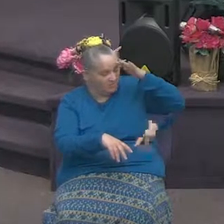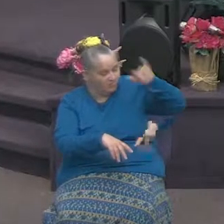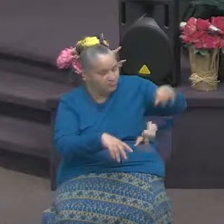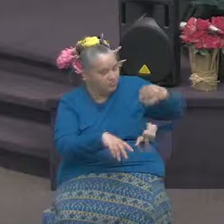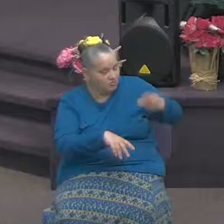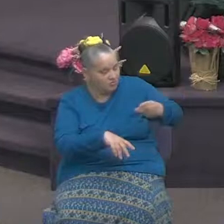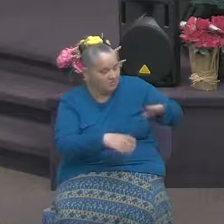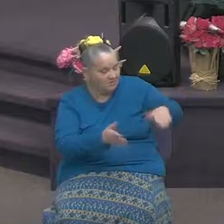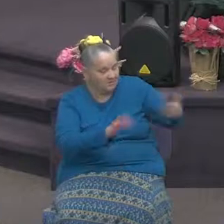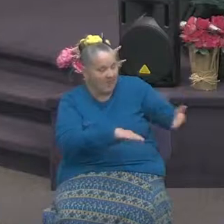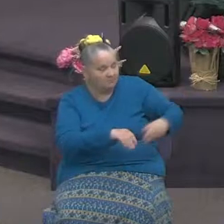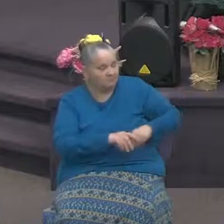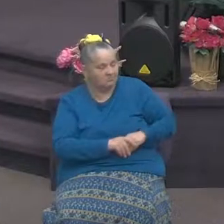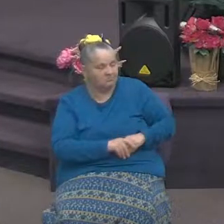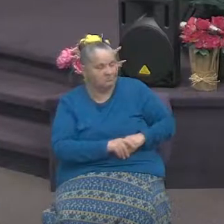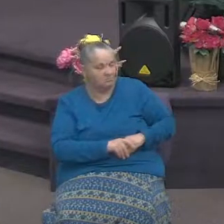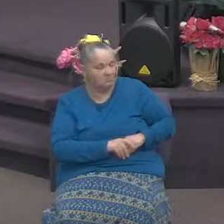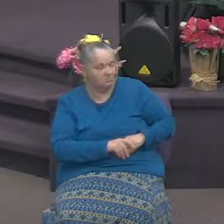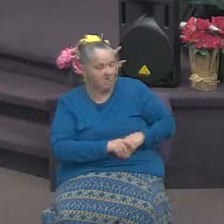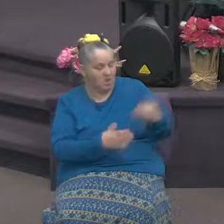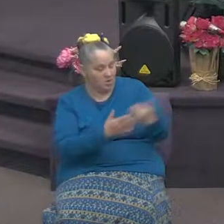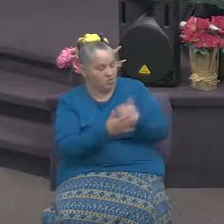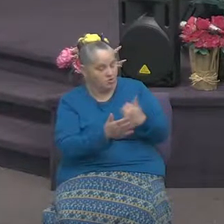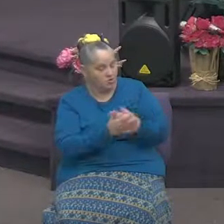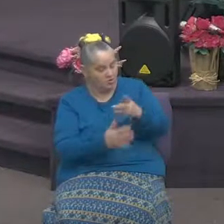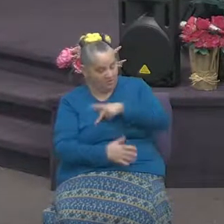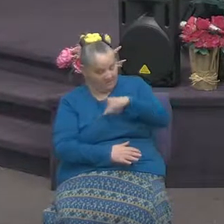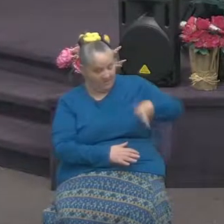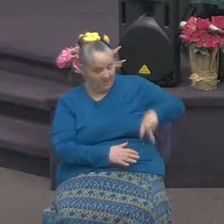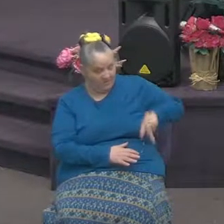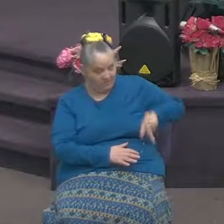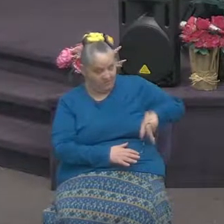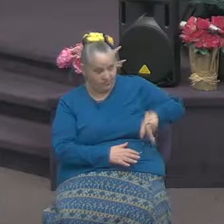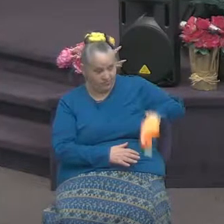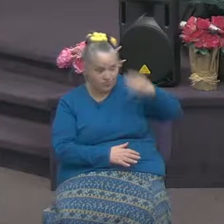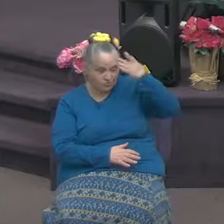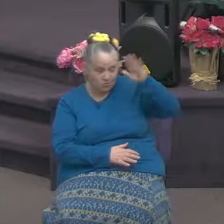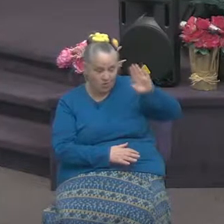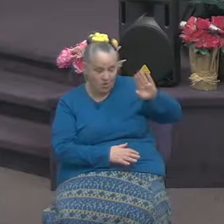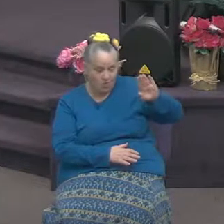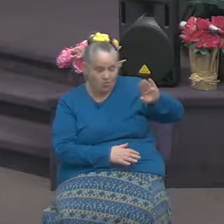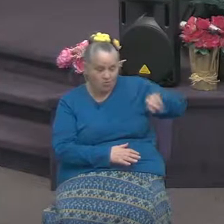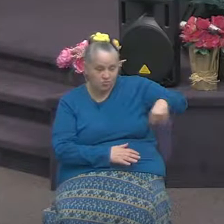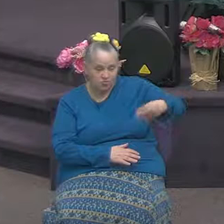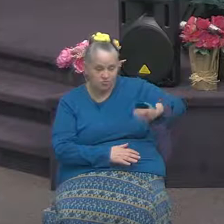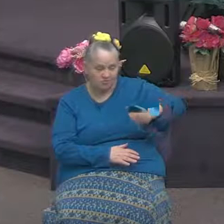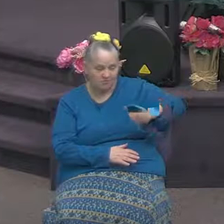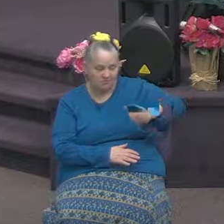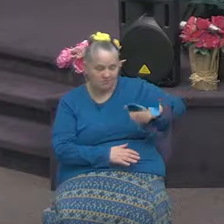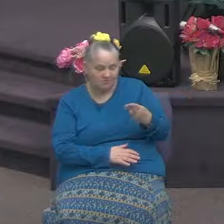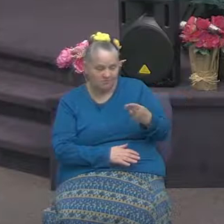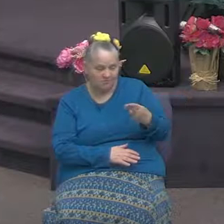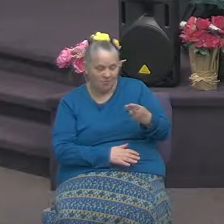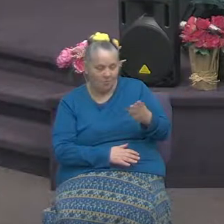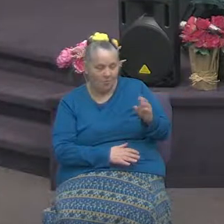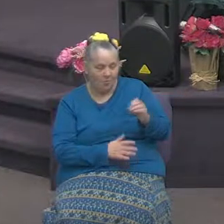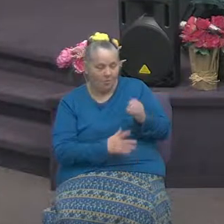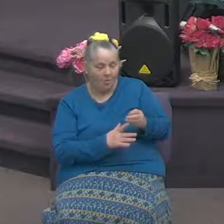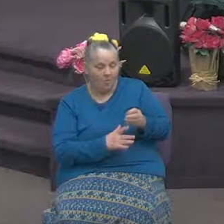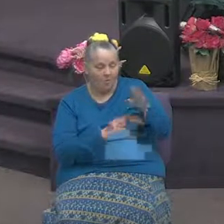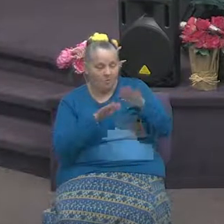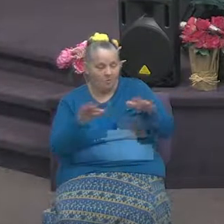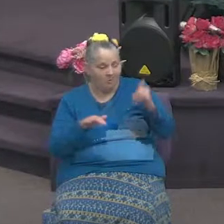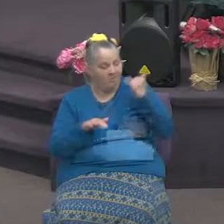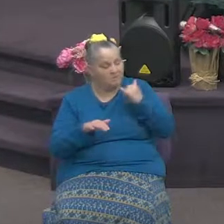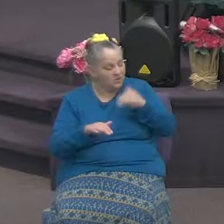Joseph died. And a new Pharaoh came on the scene. And he did not know Joseph or the children of Israel. All